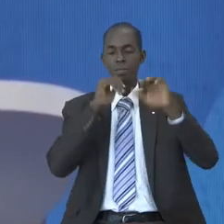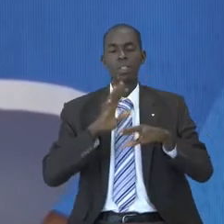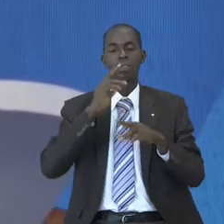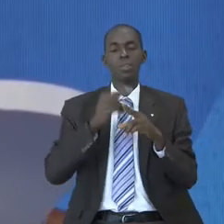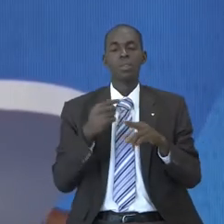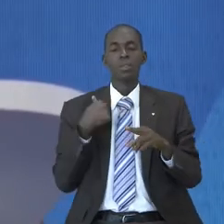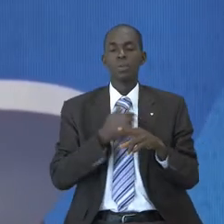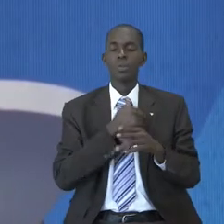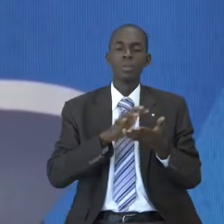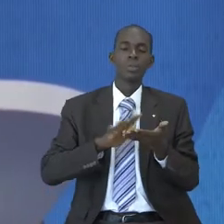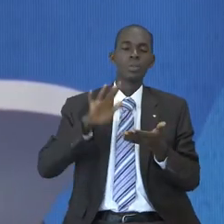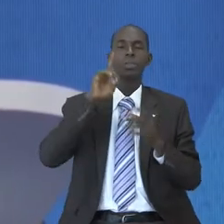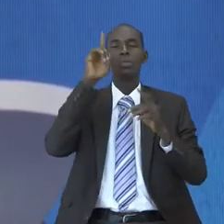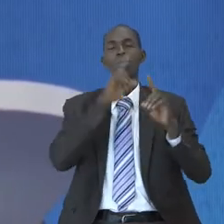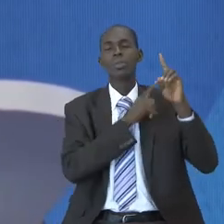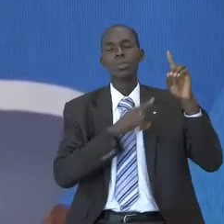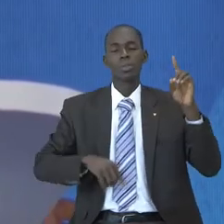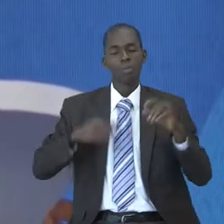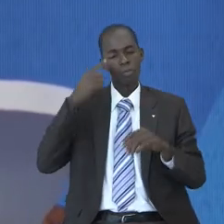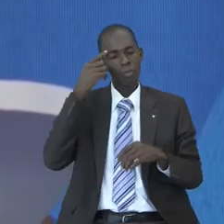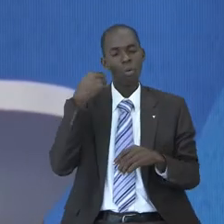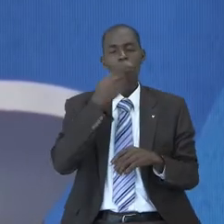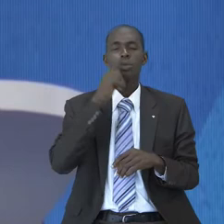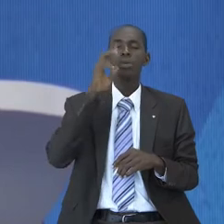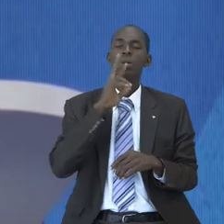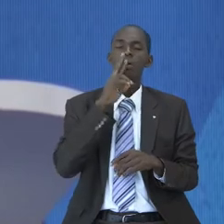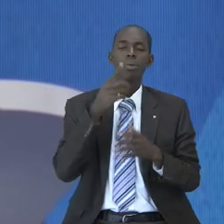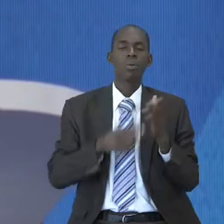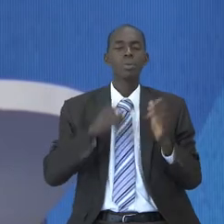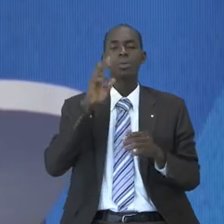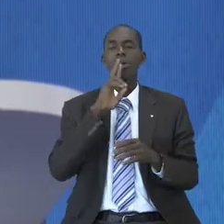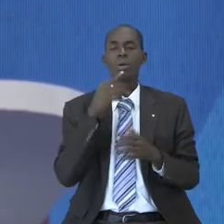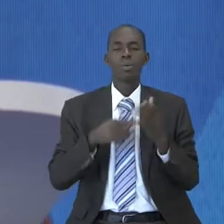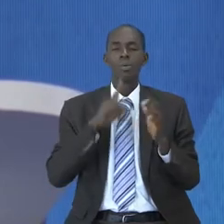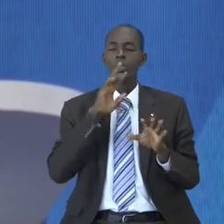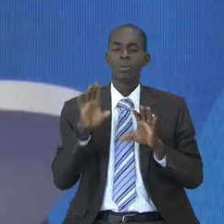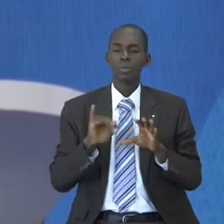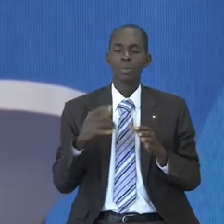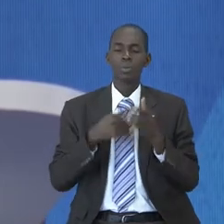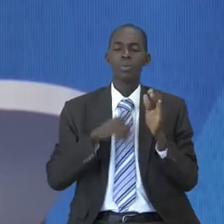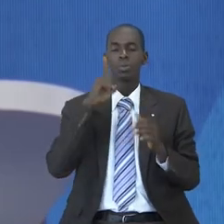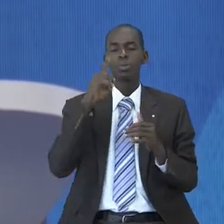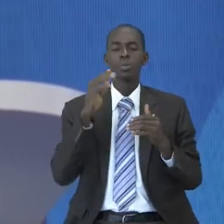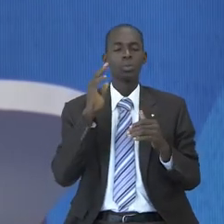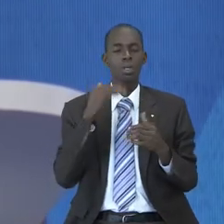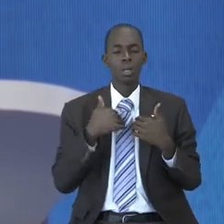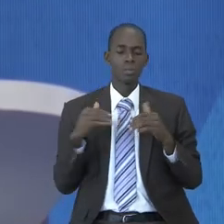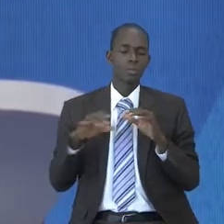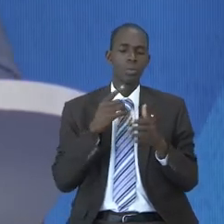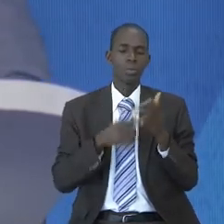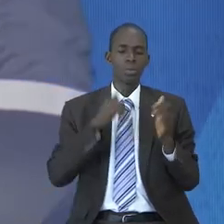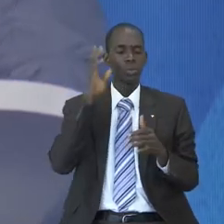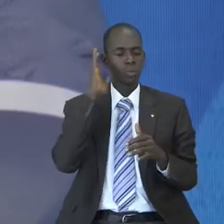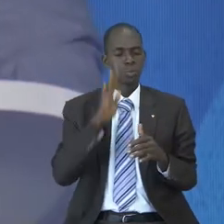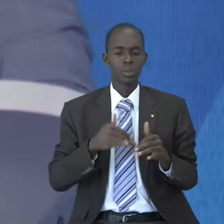We glorify you, Lord, for who you are, what you are, what you are doing, what you have done, what you will yet do. We're